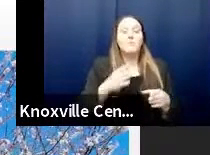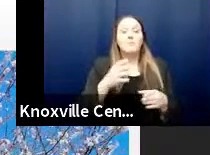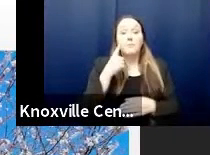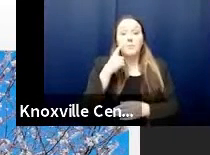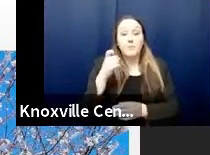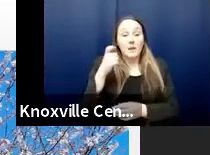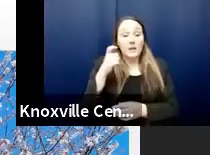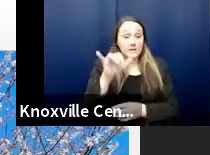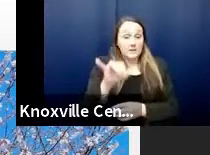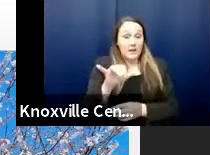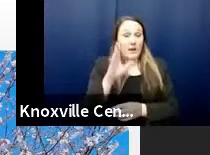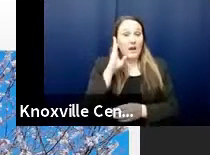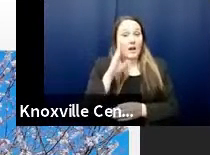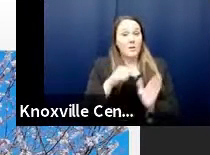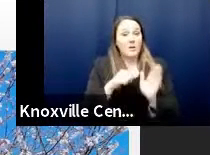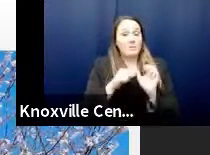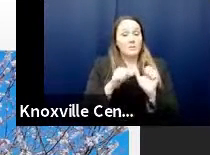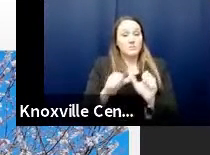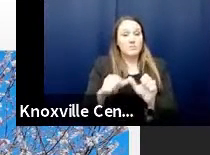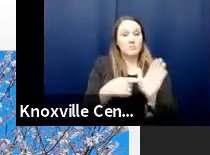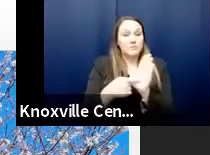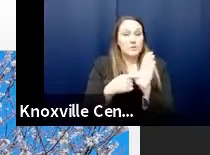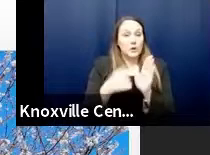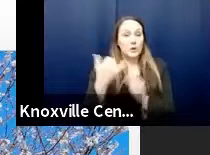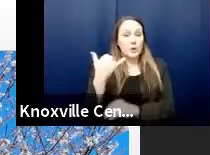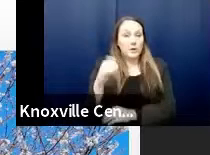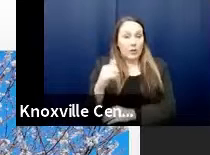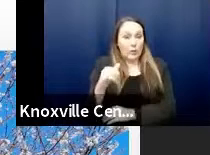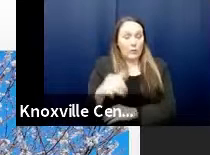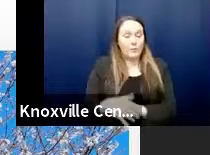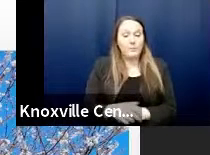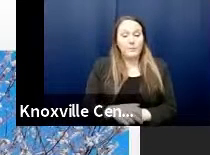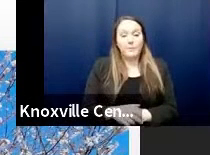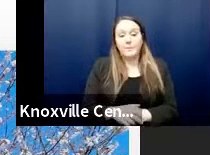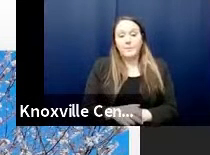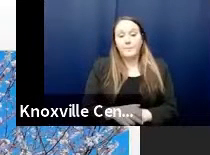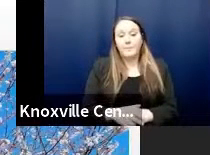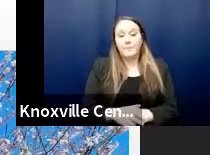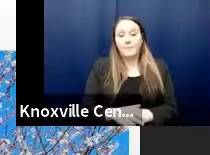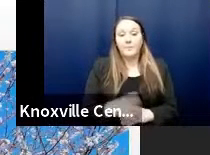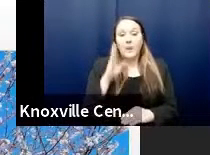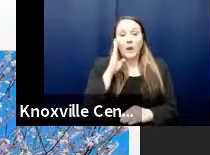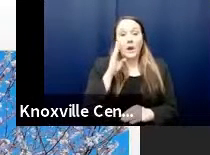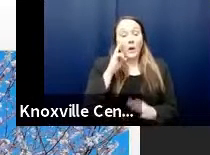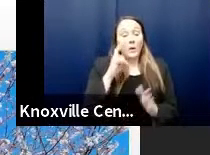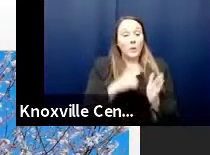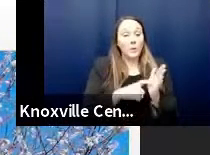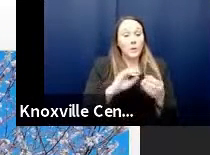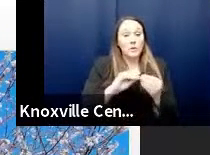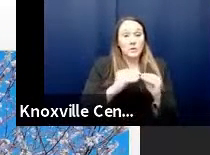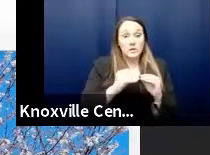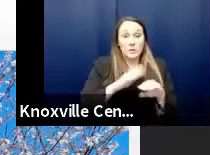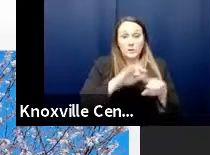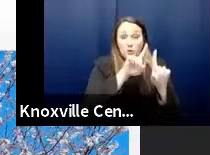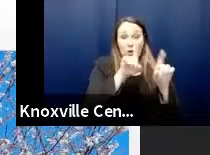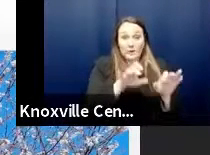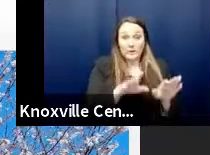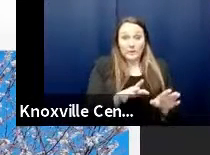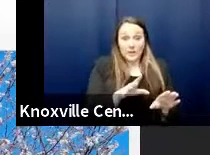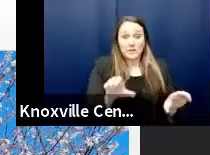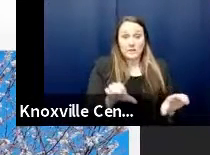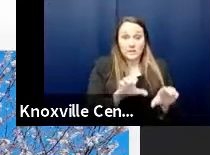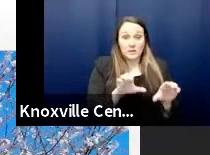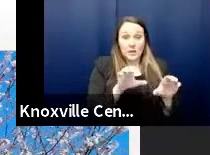those factors, we are continuing to represent this benchmark as yellow. You will notice the numbers on the tests conducted chart